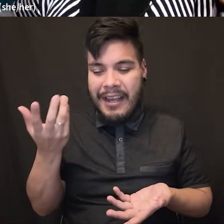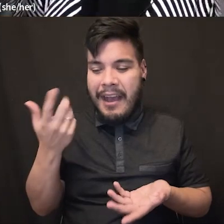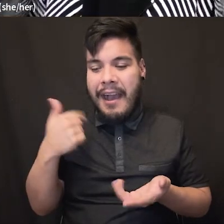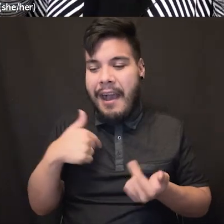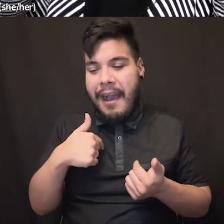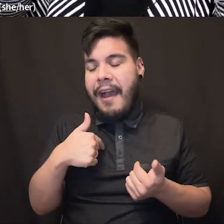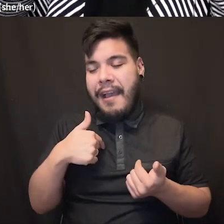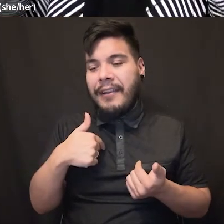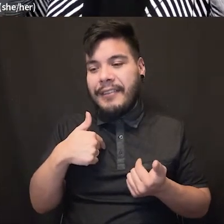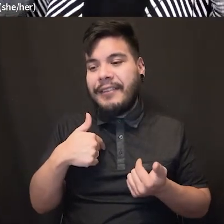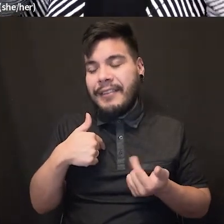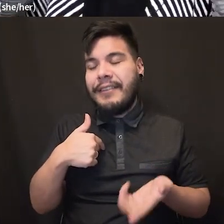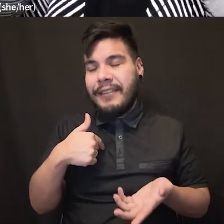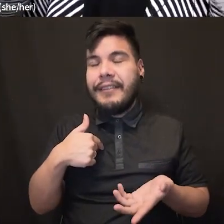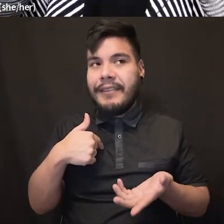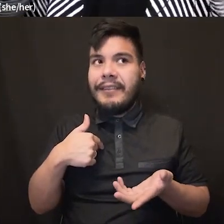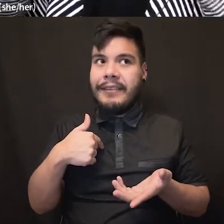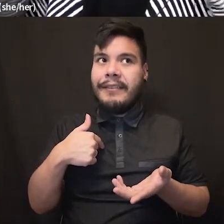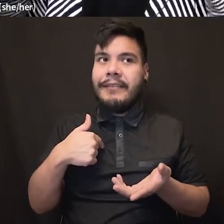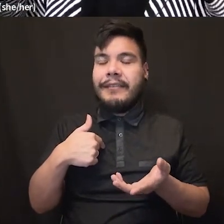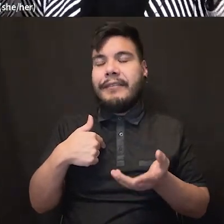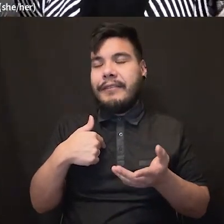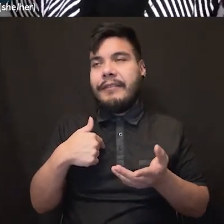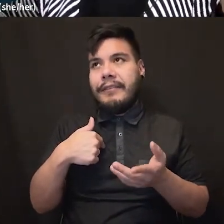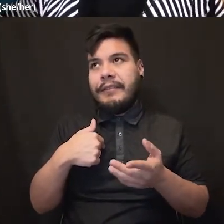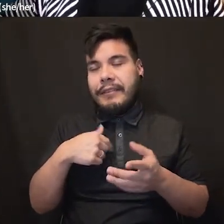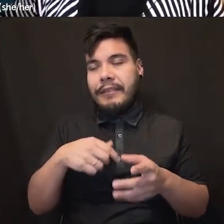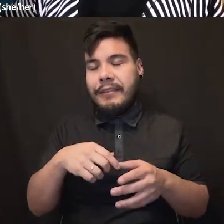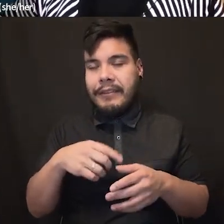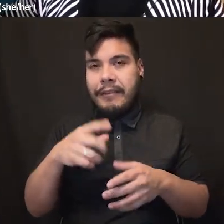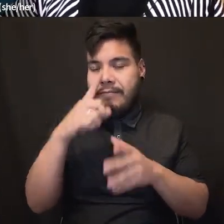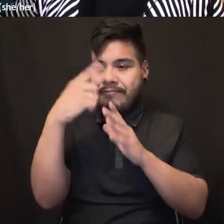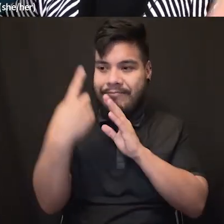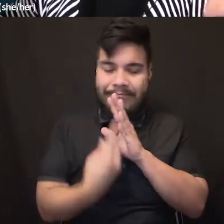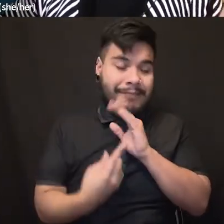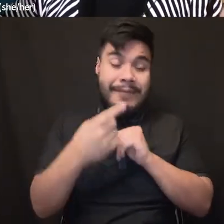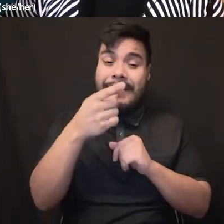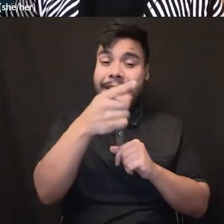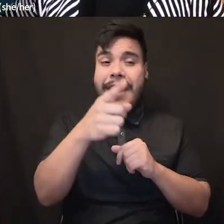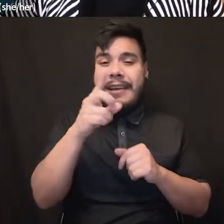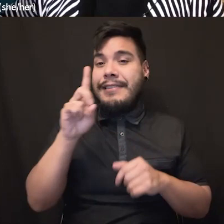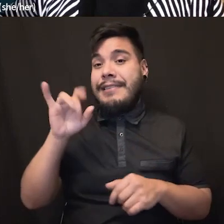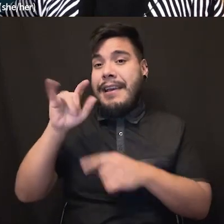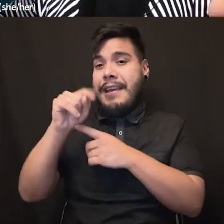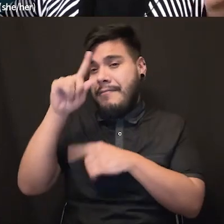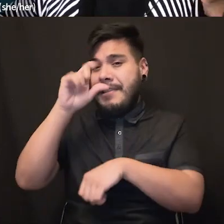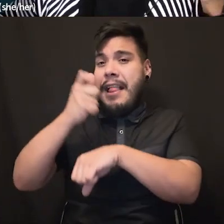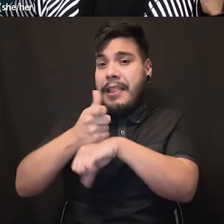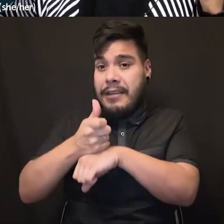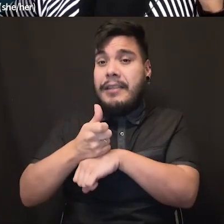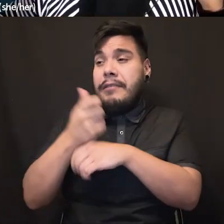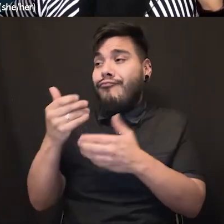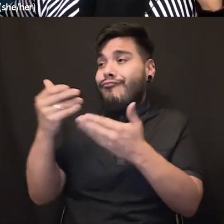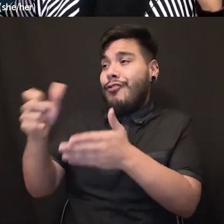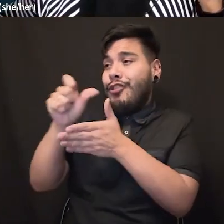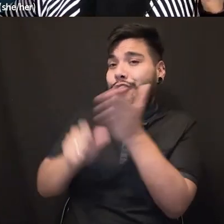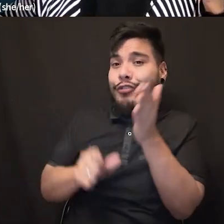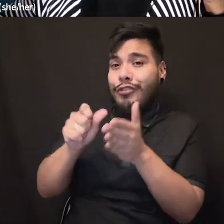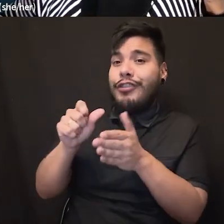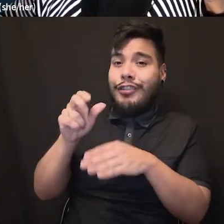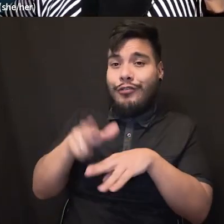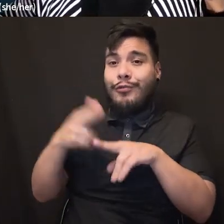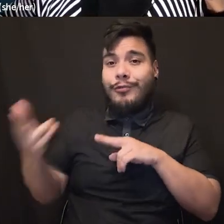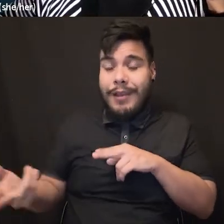to the diet mindset, and I had weight loss surgery and then almost died. And